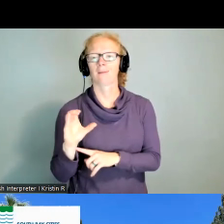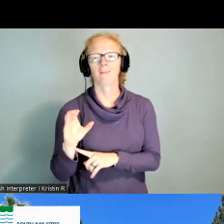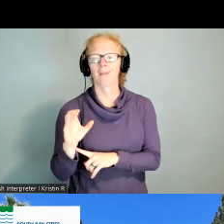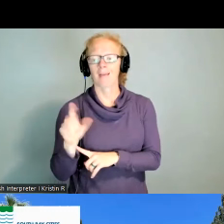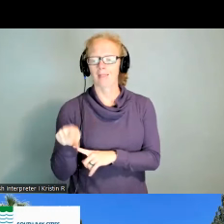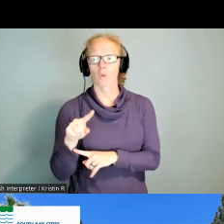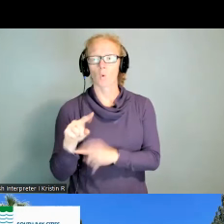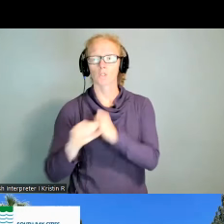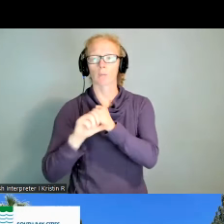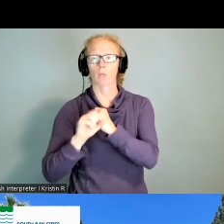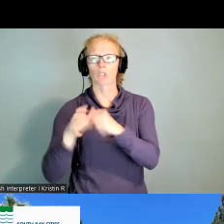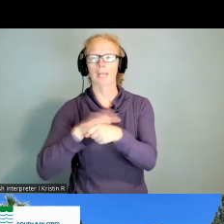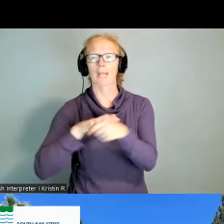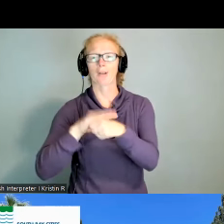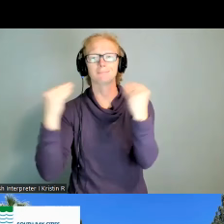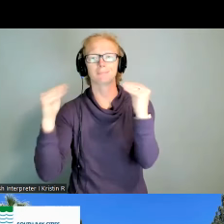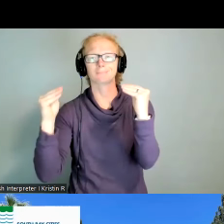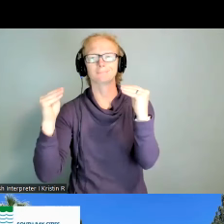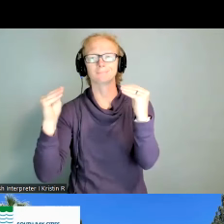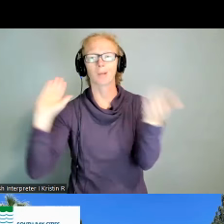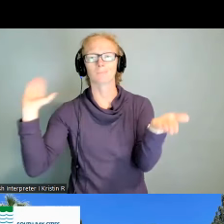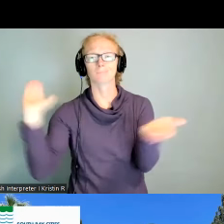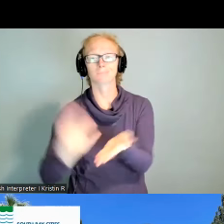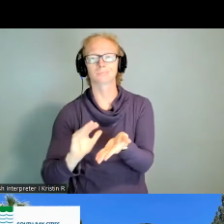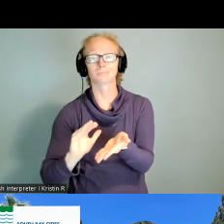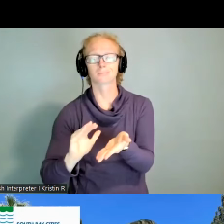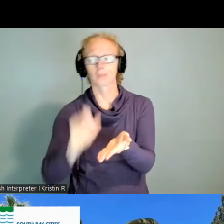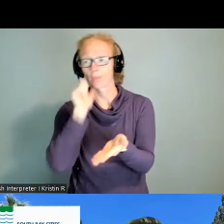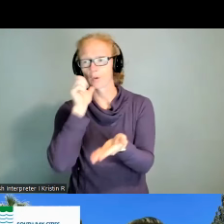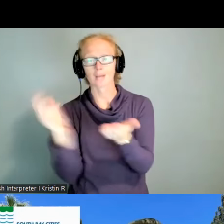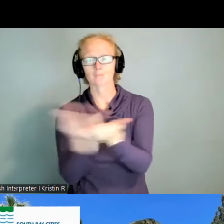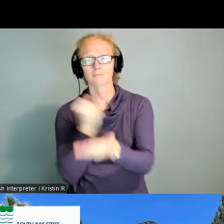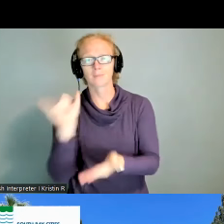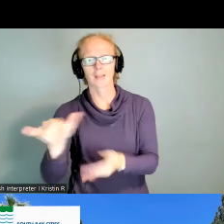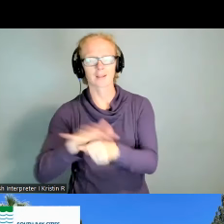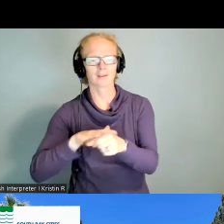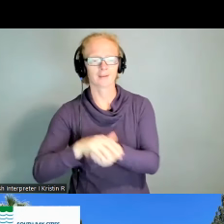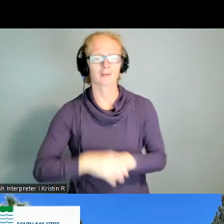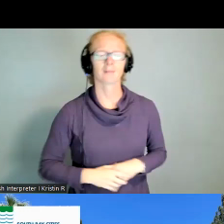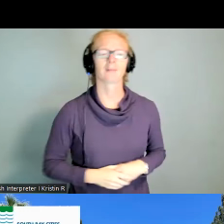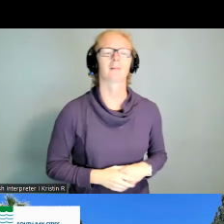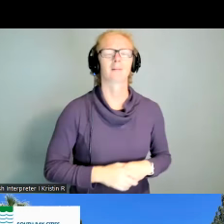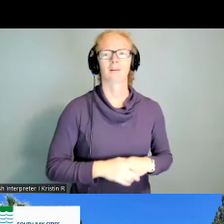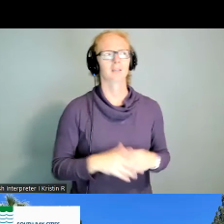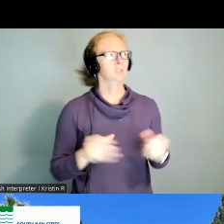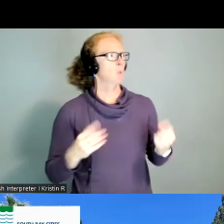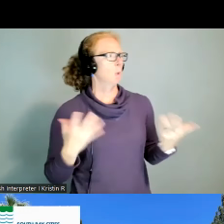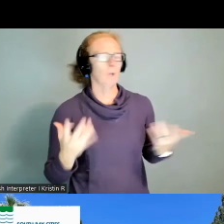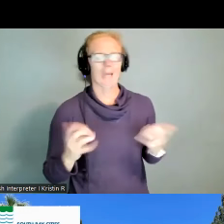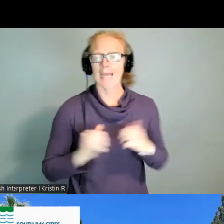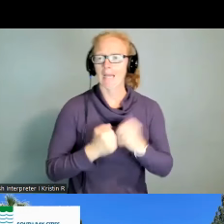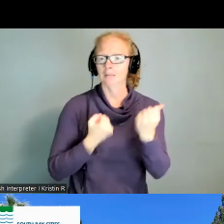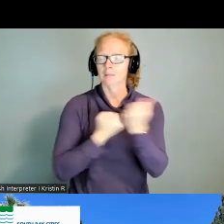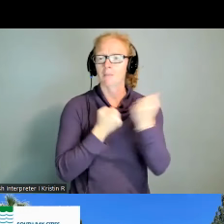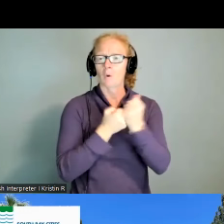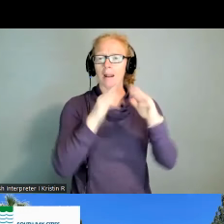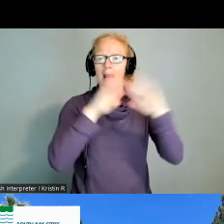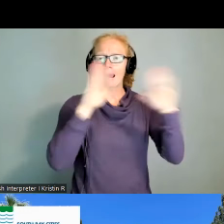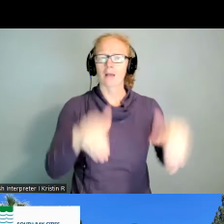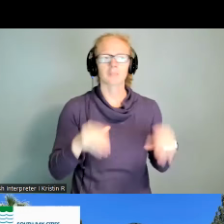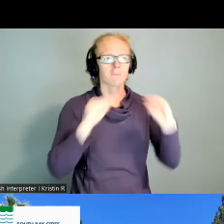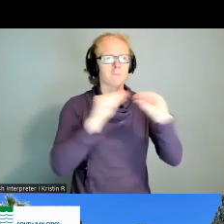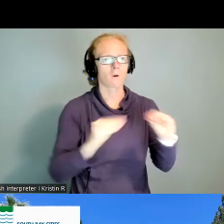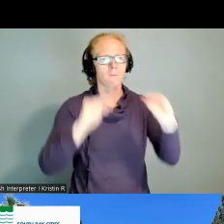underutilized. Meanwhile, our cities are challenged to identify suitable parcels to support housing production required by